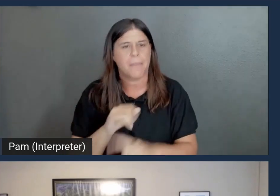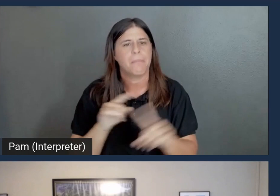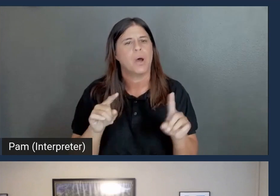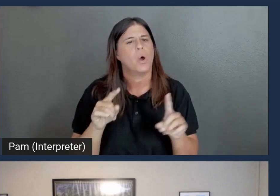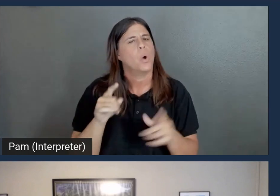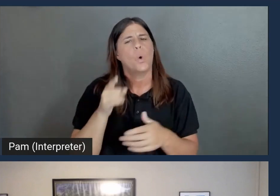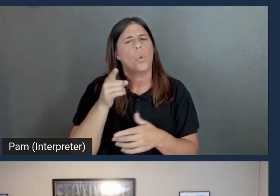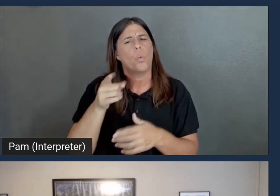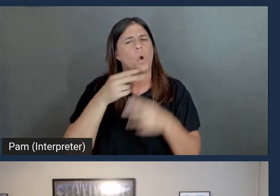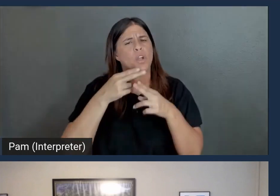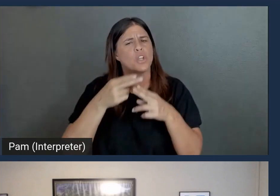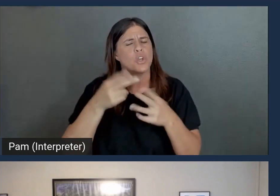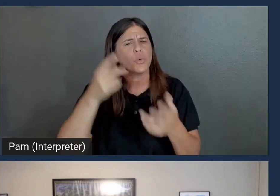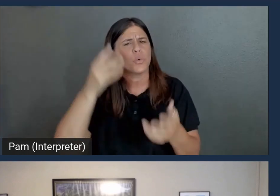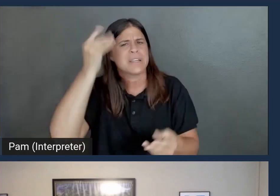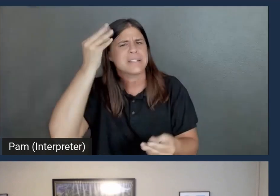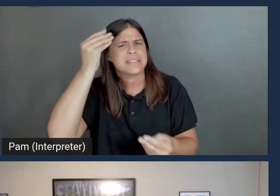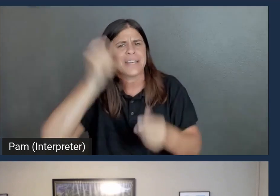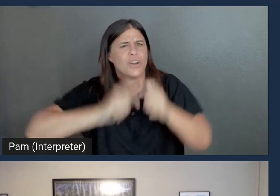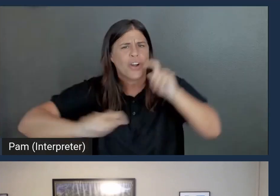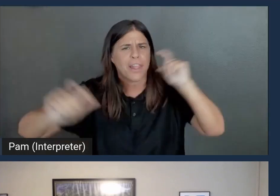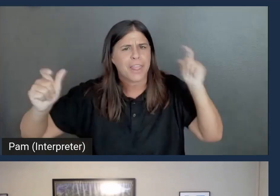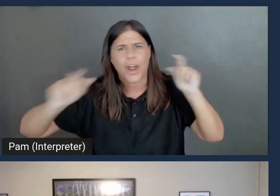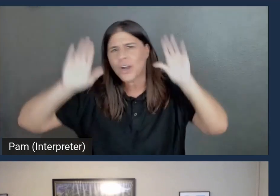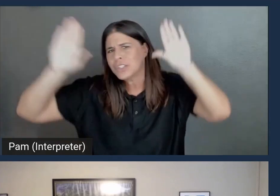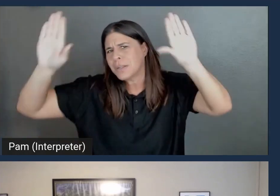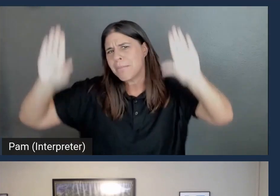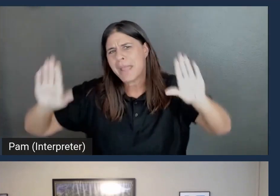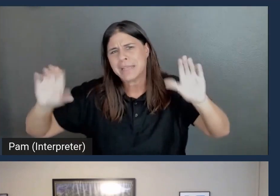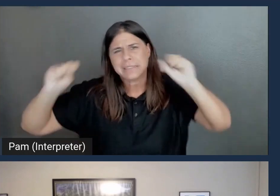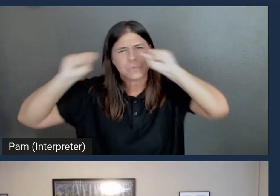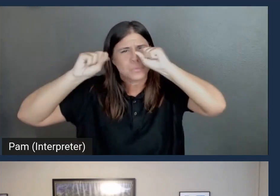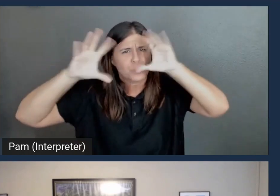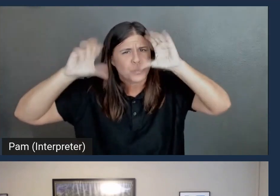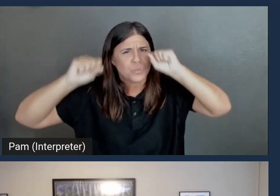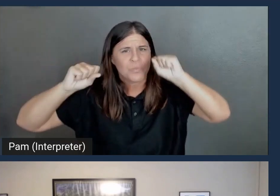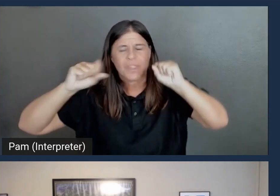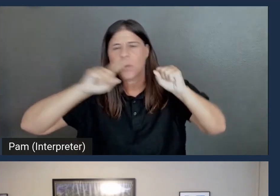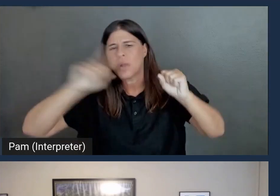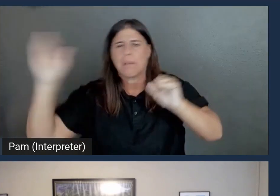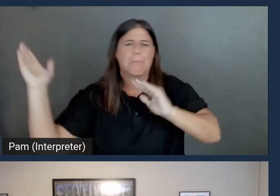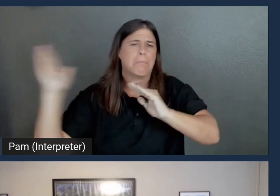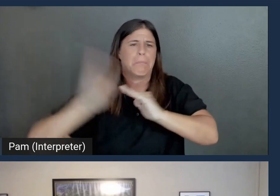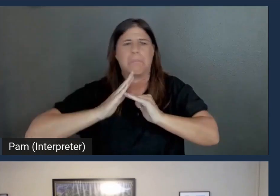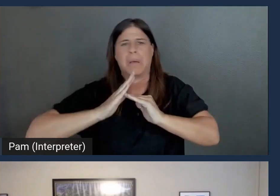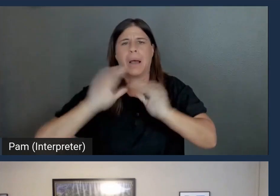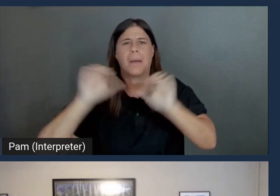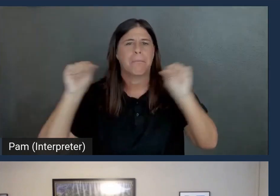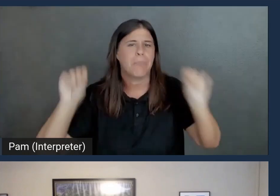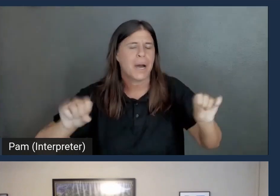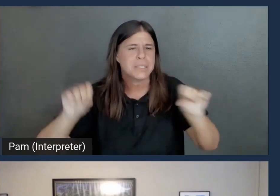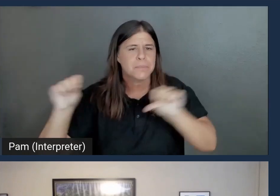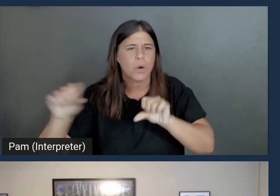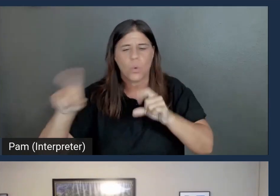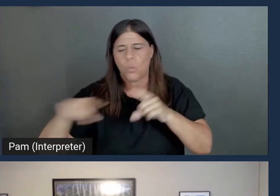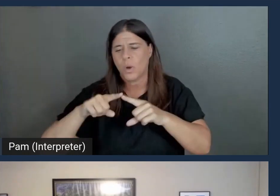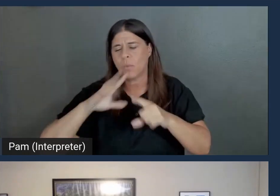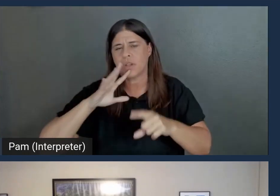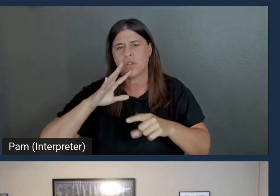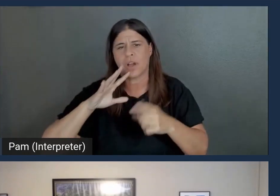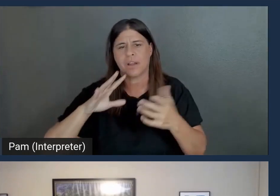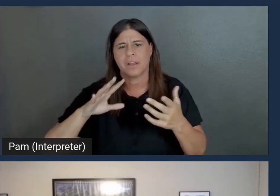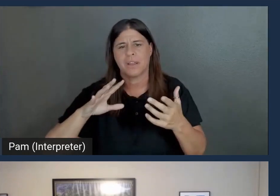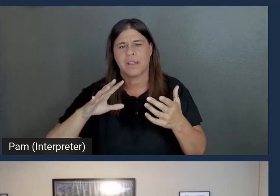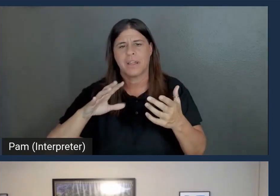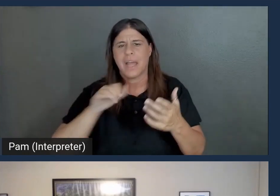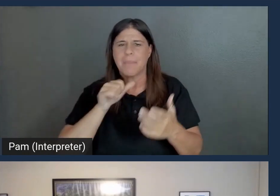What do you consider kind of large and amazing and awesome and kind of at the frontier of possible when we talk about, I don't even know